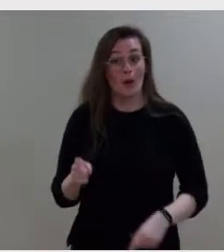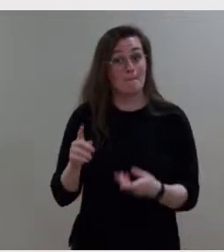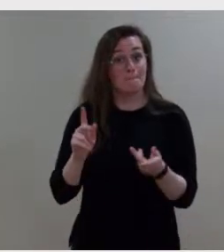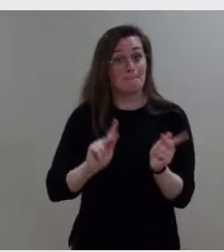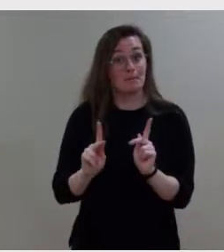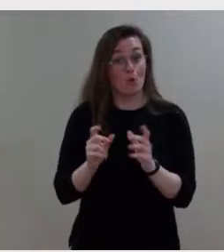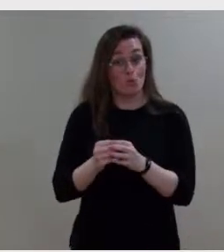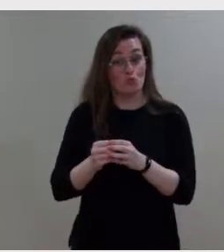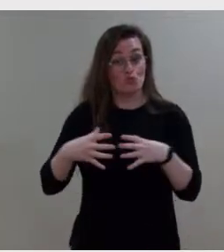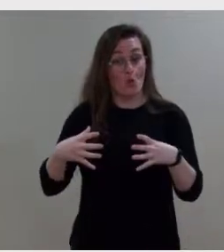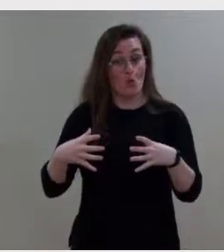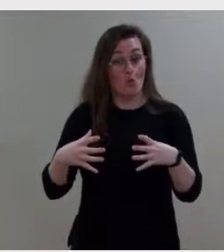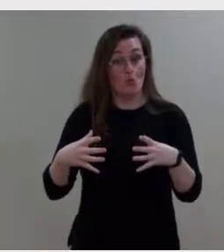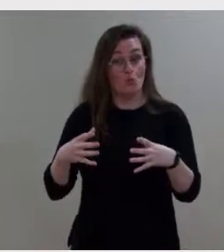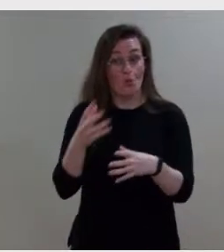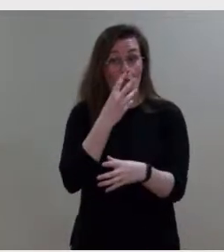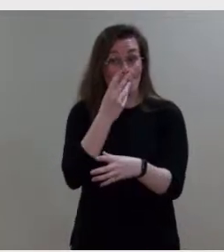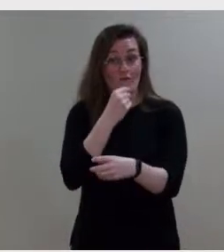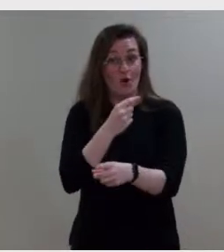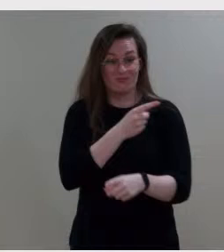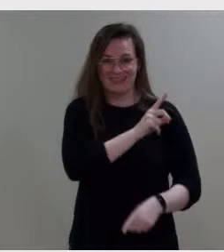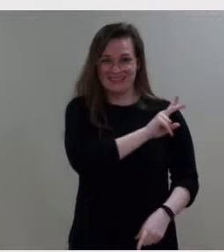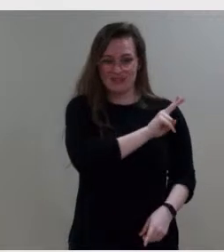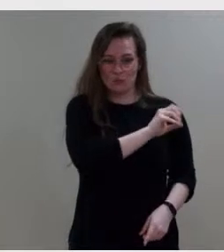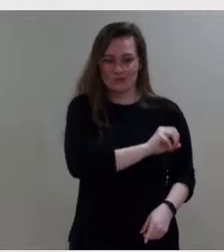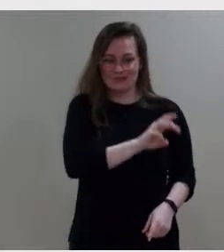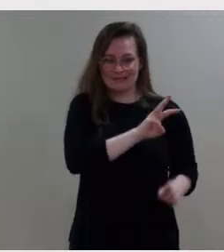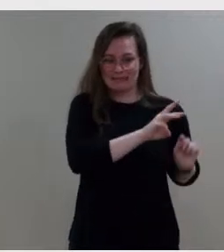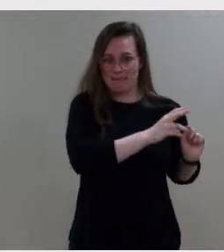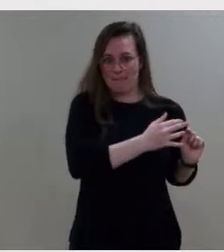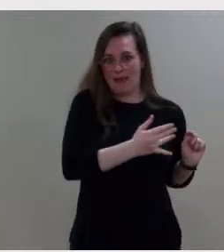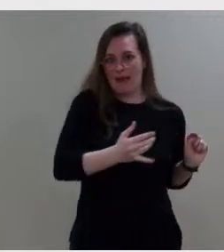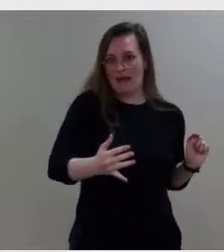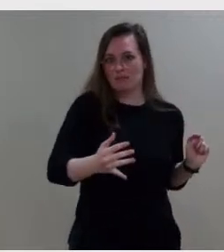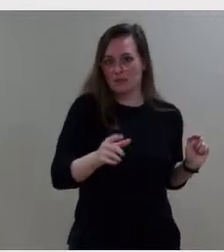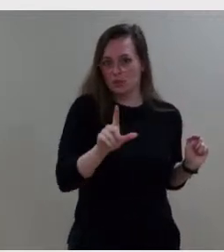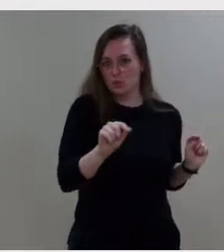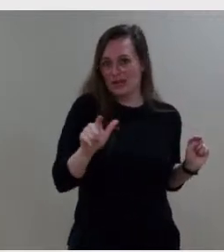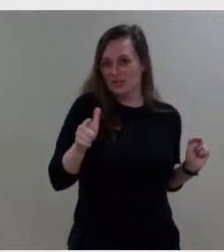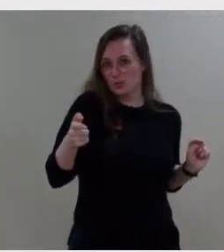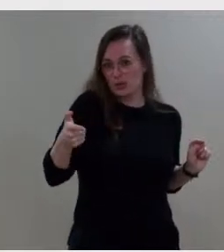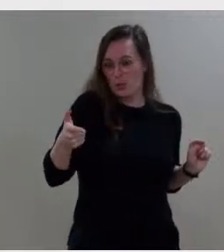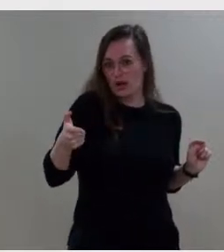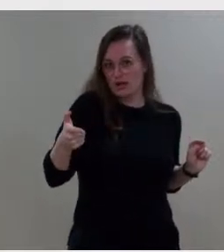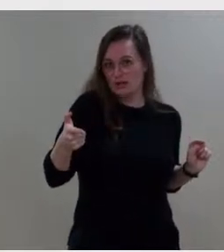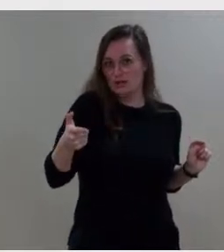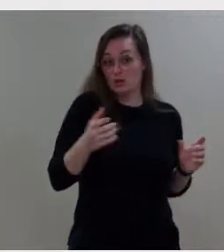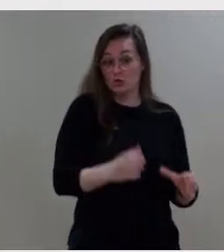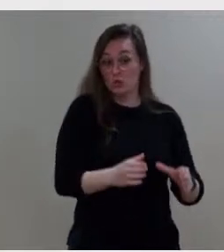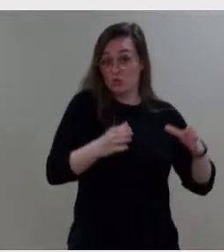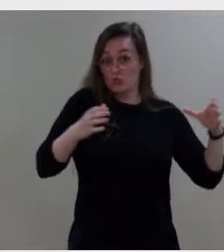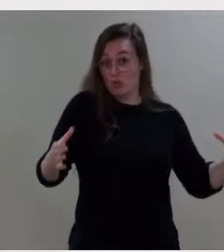between 2006 StatsCan census and 2021, it grew from